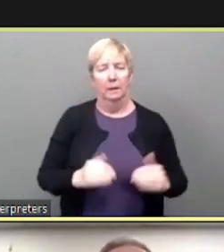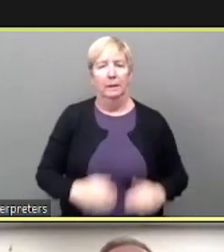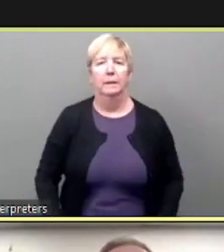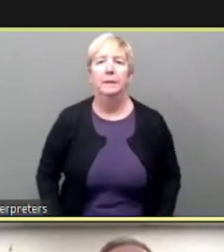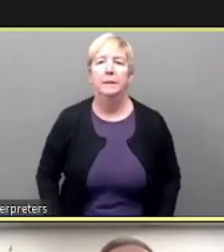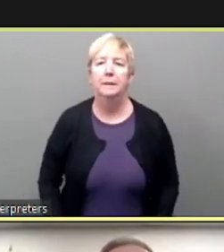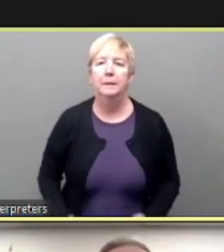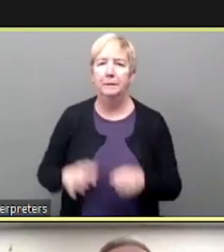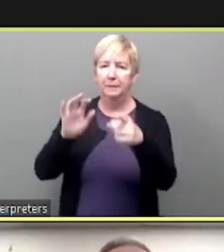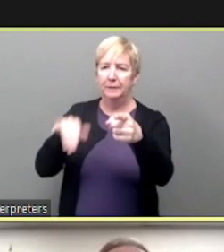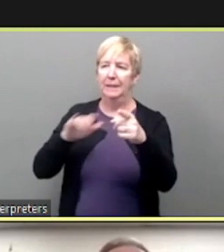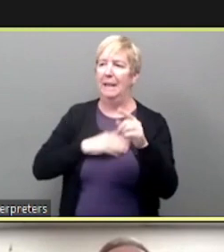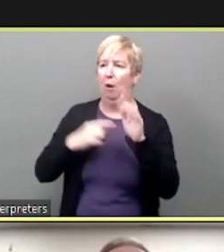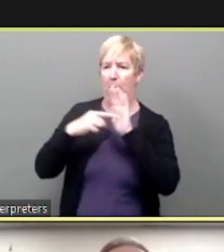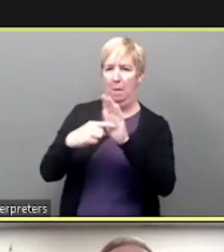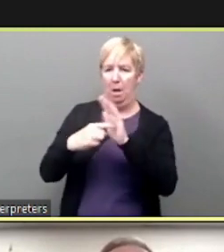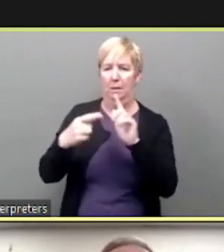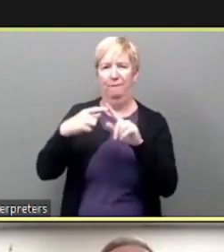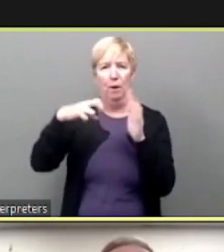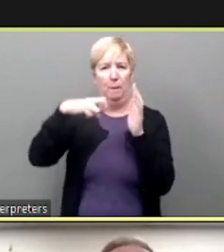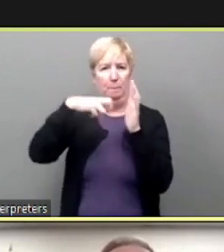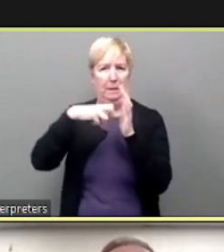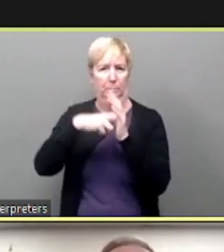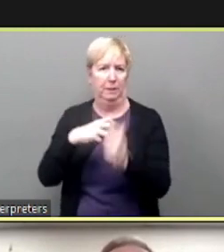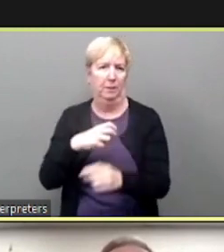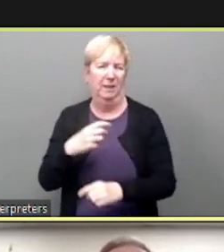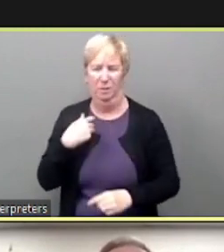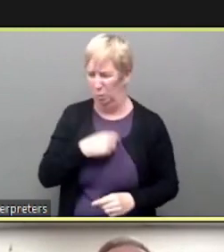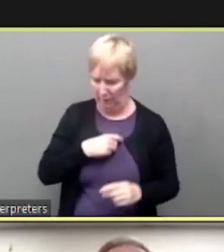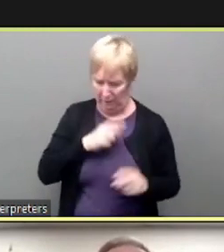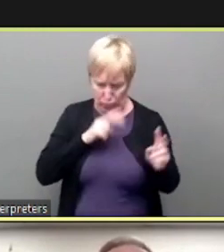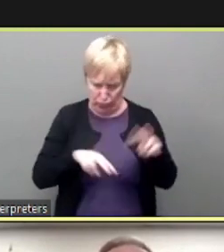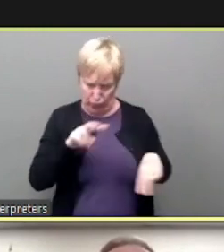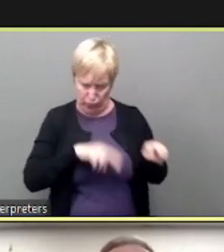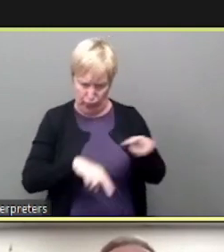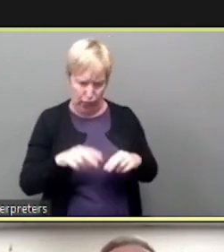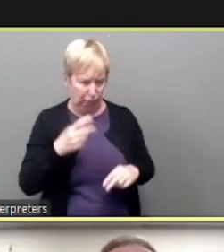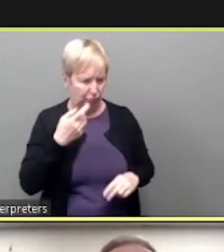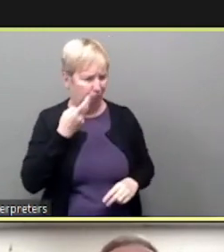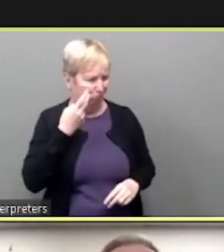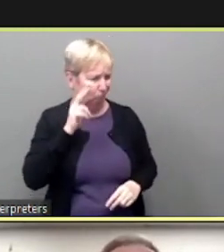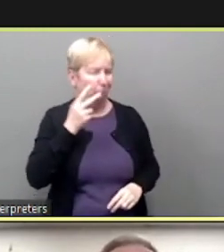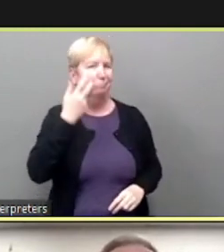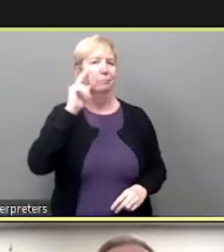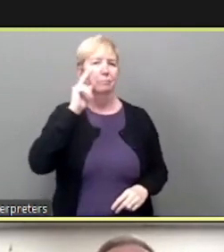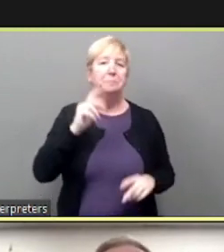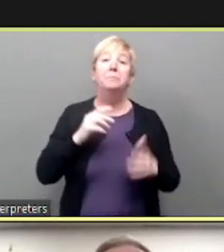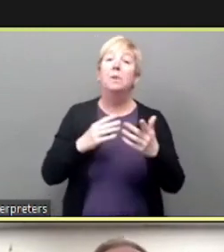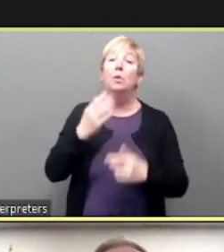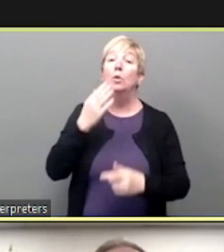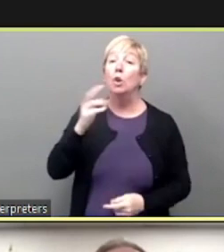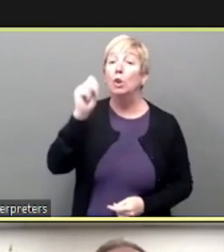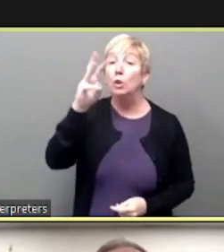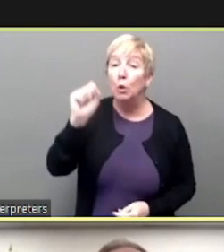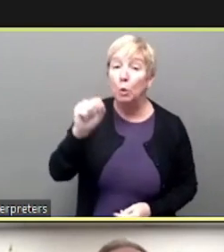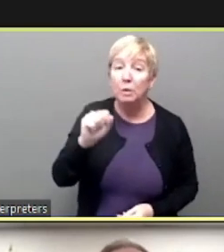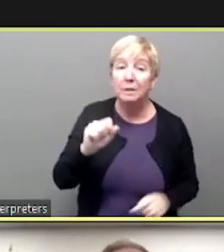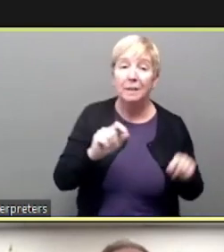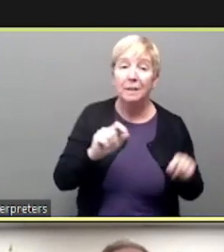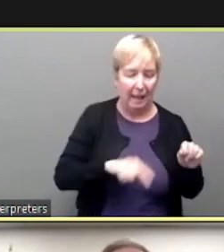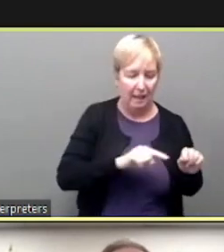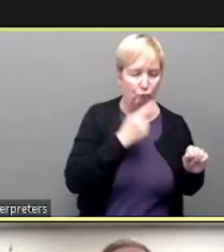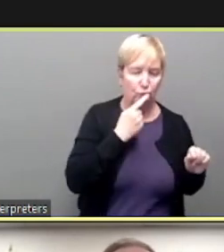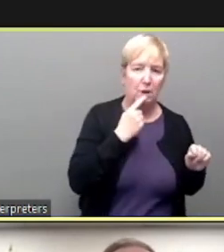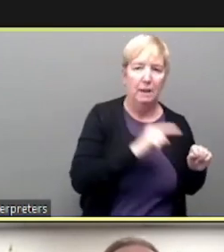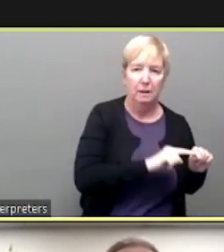is our modeling from Presbyterian. We looked at the other day The good news is on the bottom, if you can point to that, Brianna,